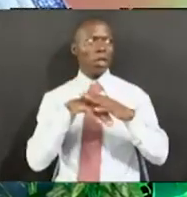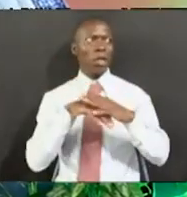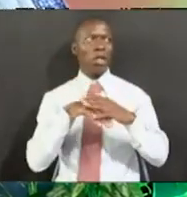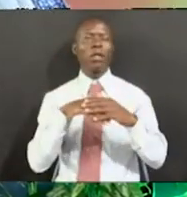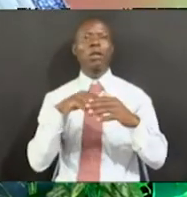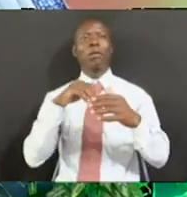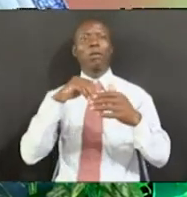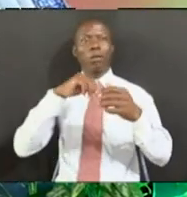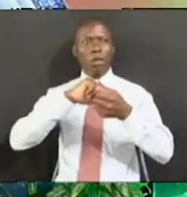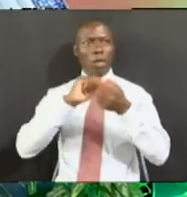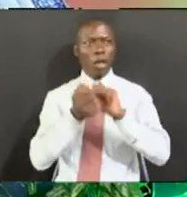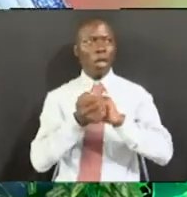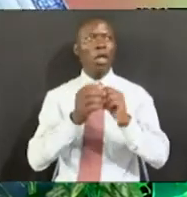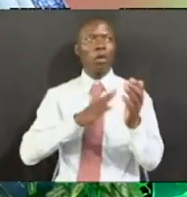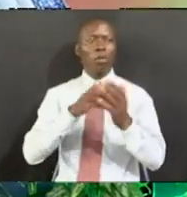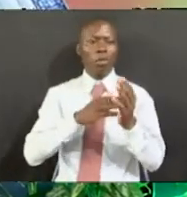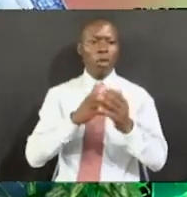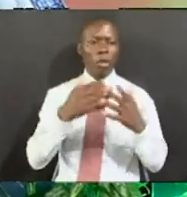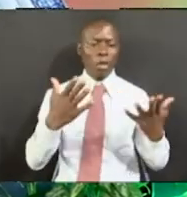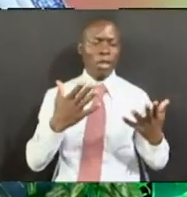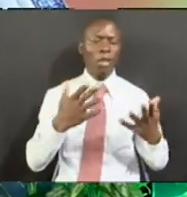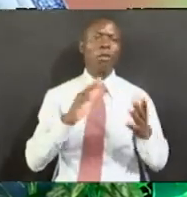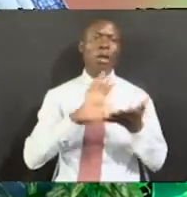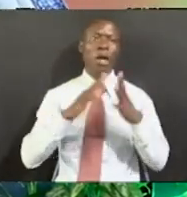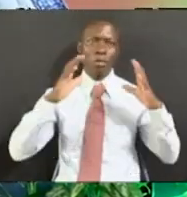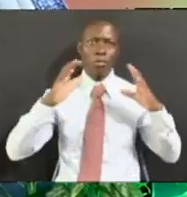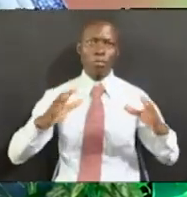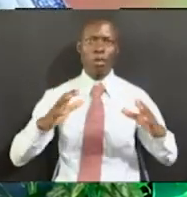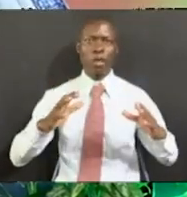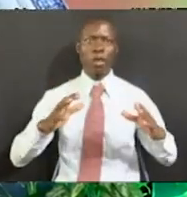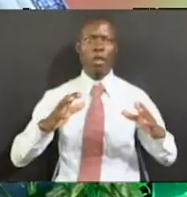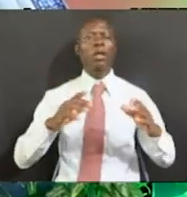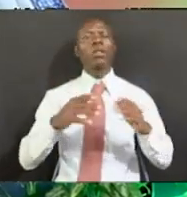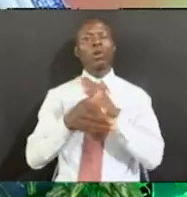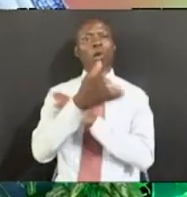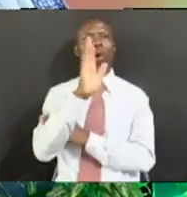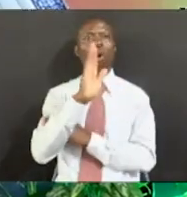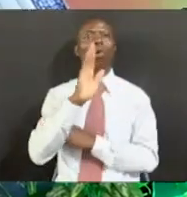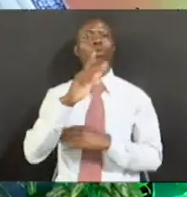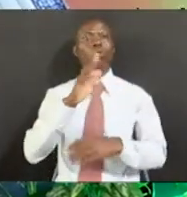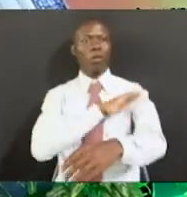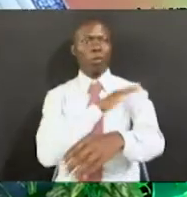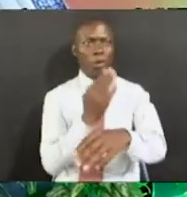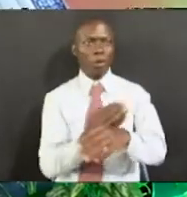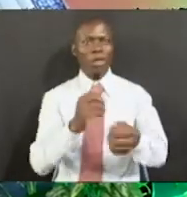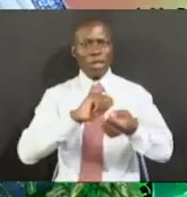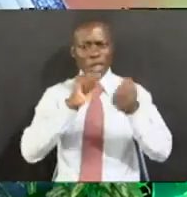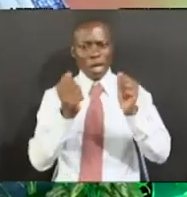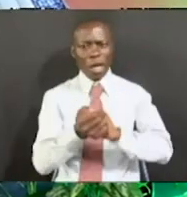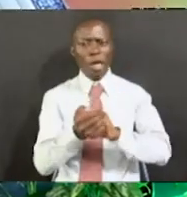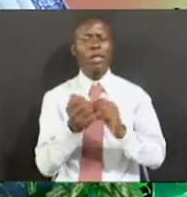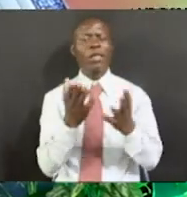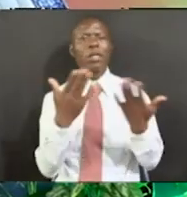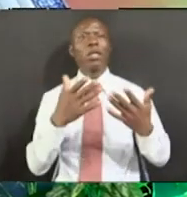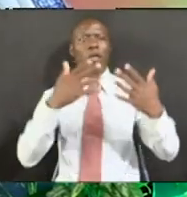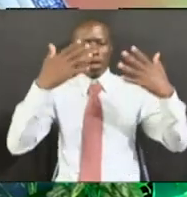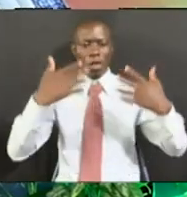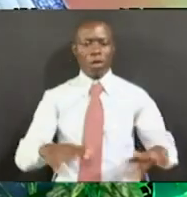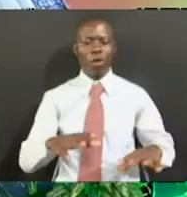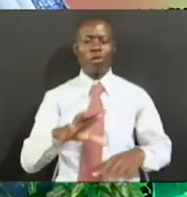become mighty. This God is powerful to change destinies. In him, the lost is